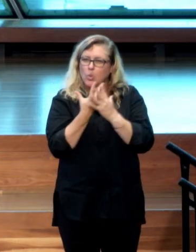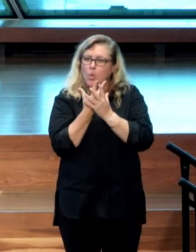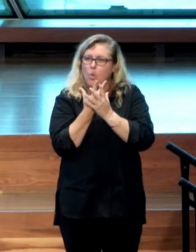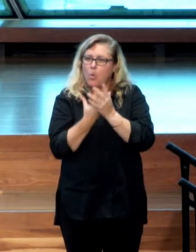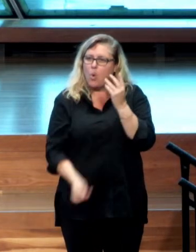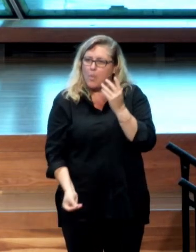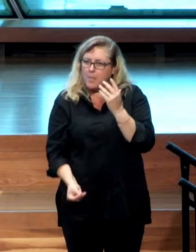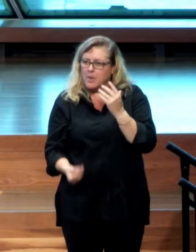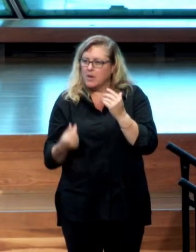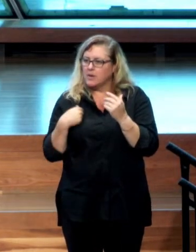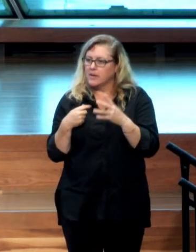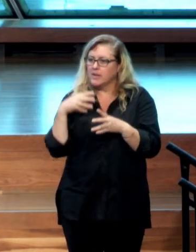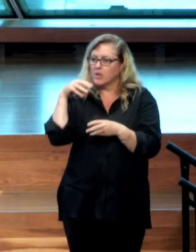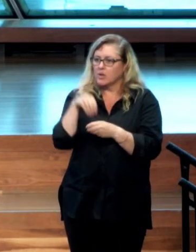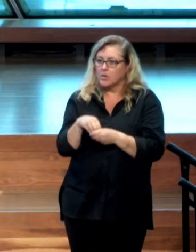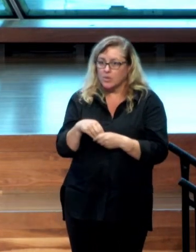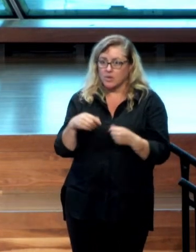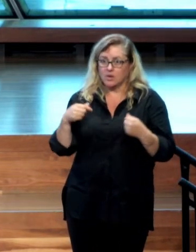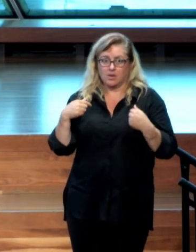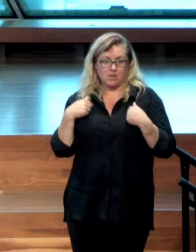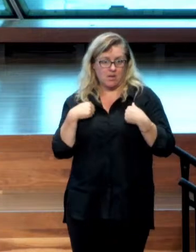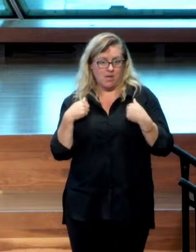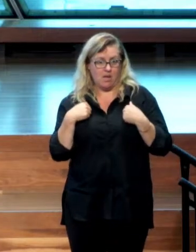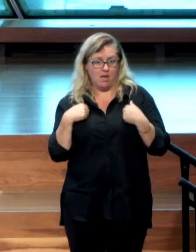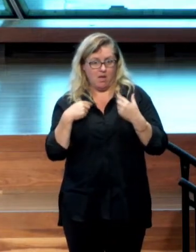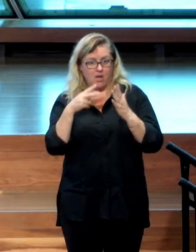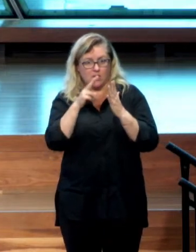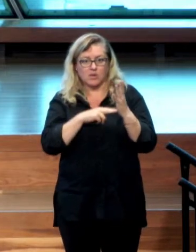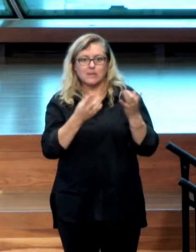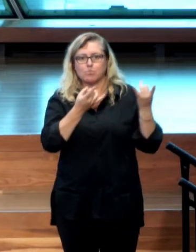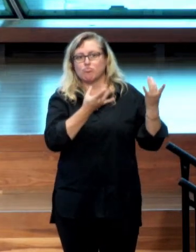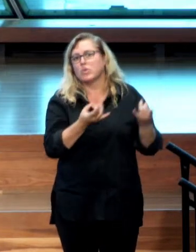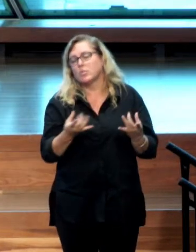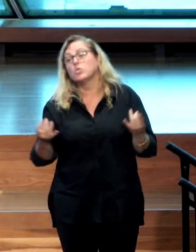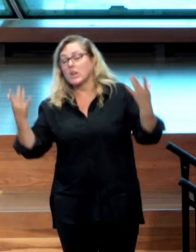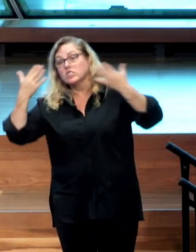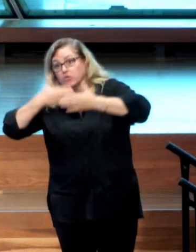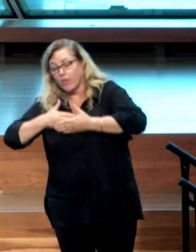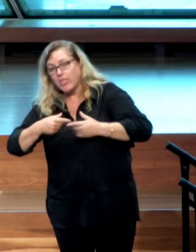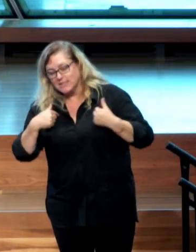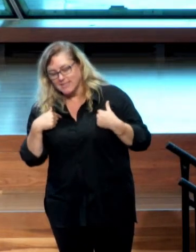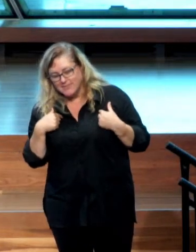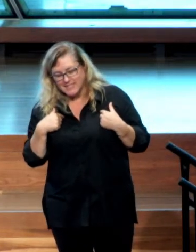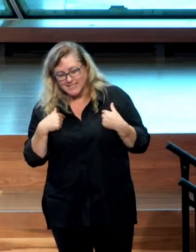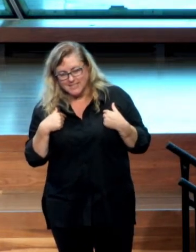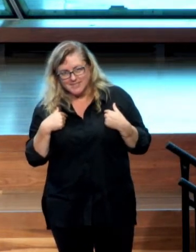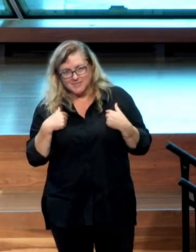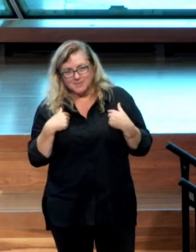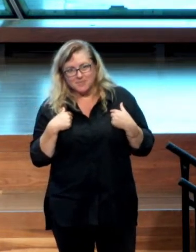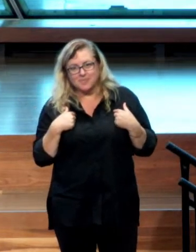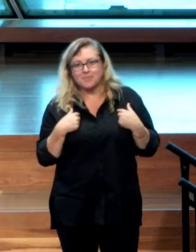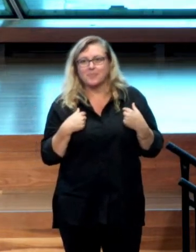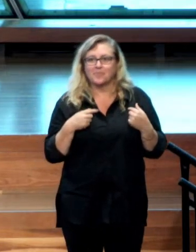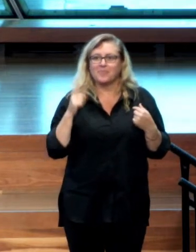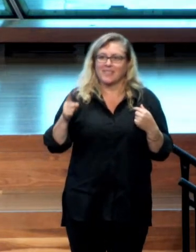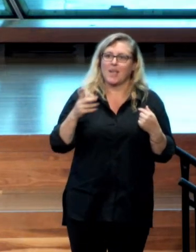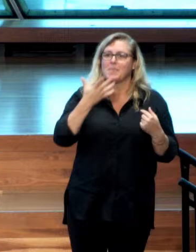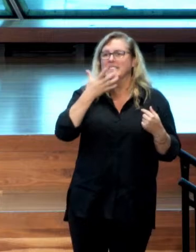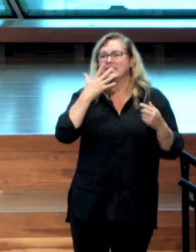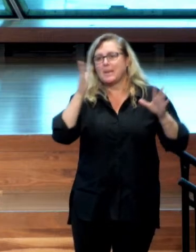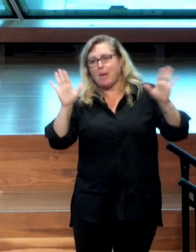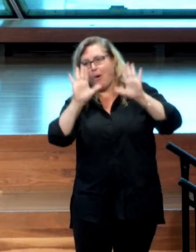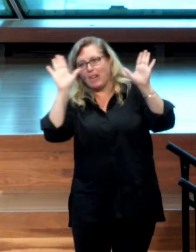been several, including one that I read in preparation for this evening, but on summer holidays.